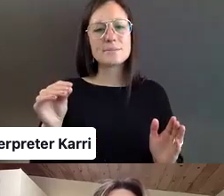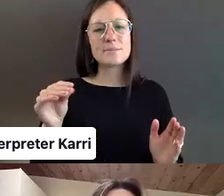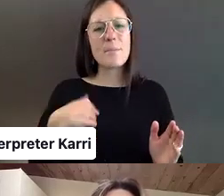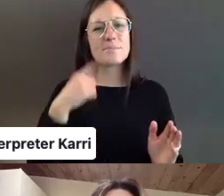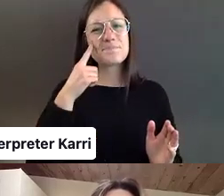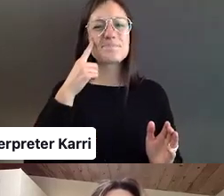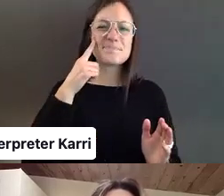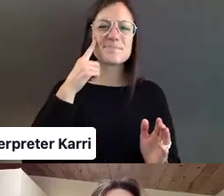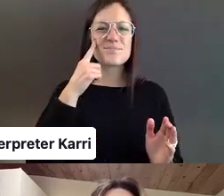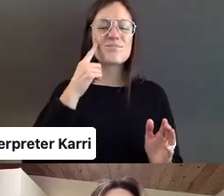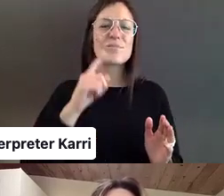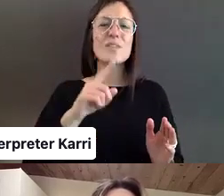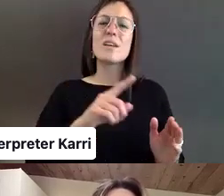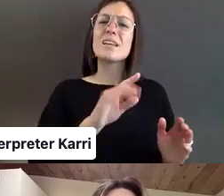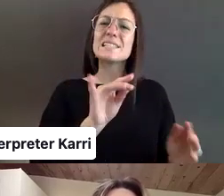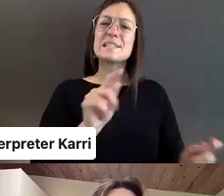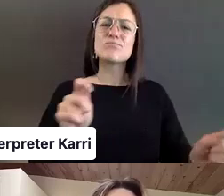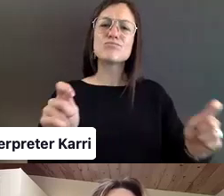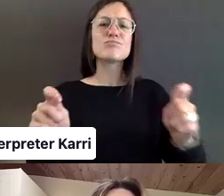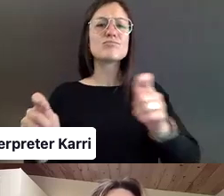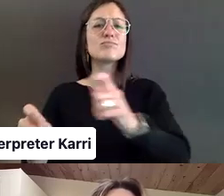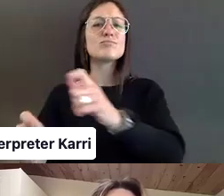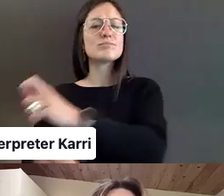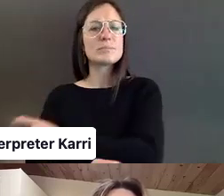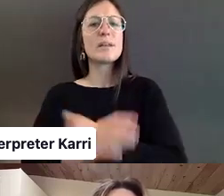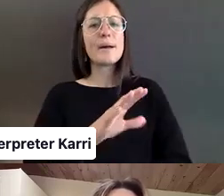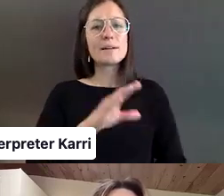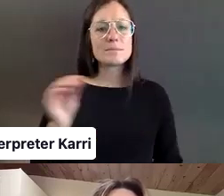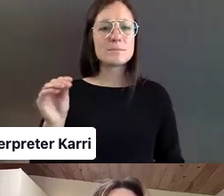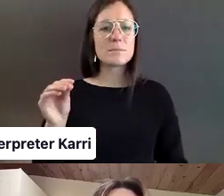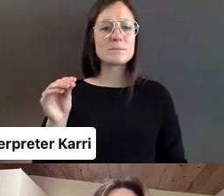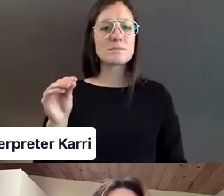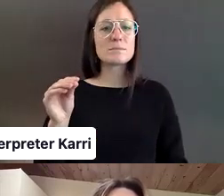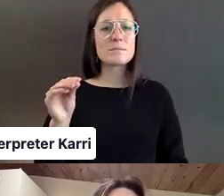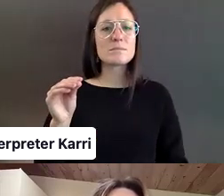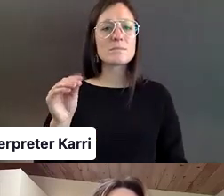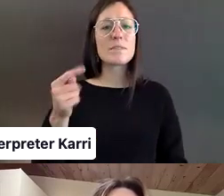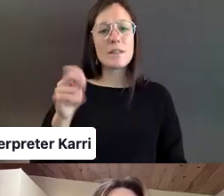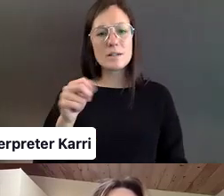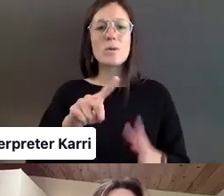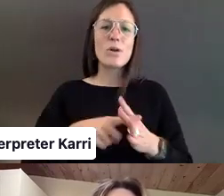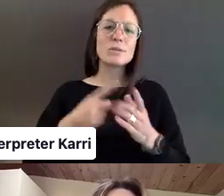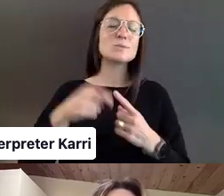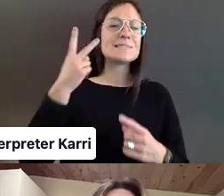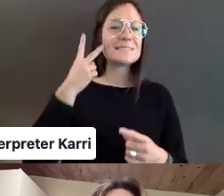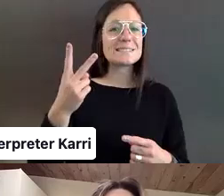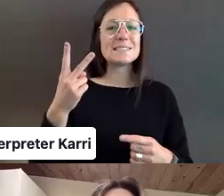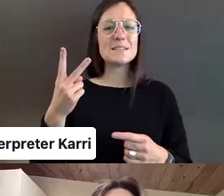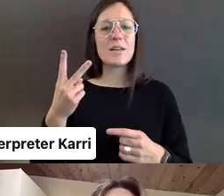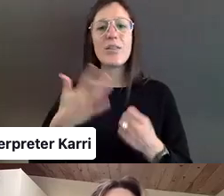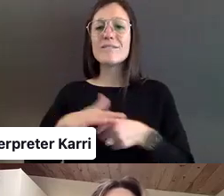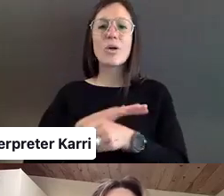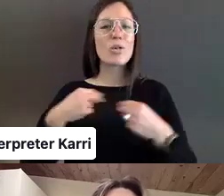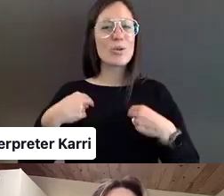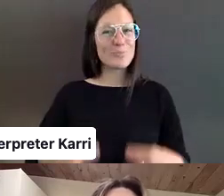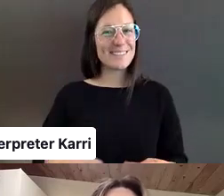thought they started to grow and then as it went on, you started to see these full human